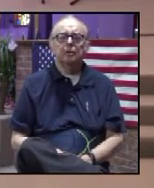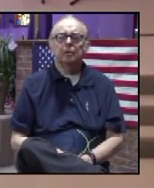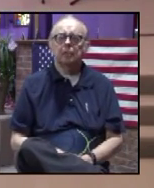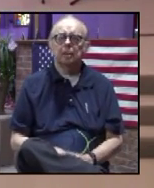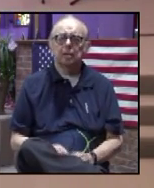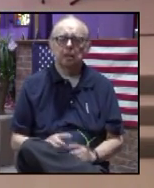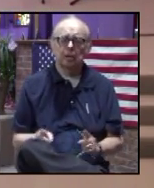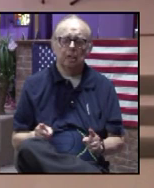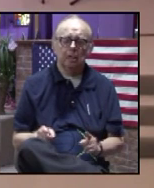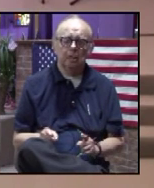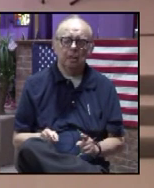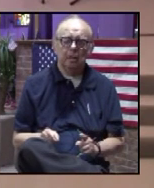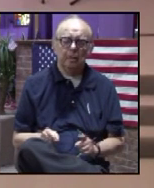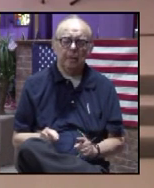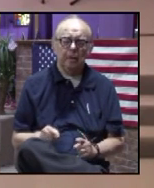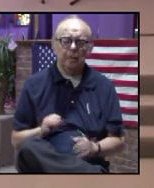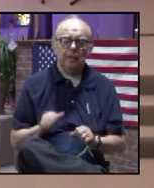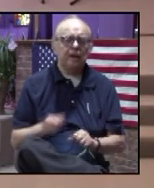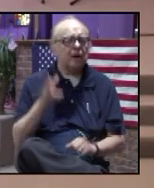They didn't hear him.